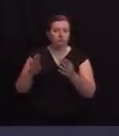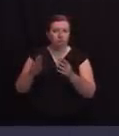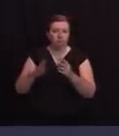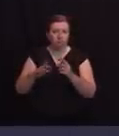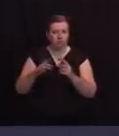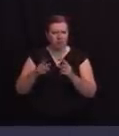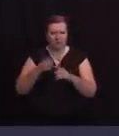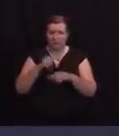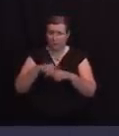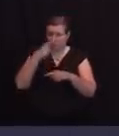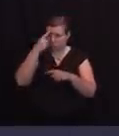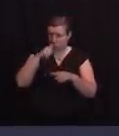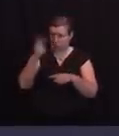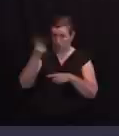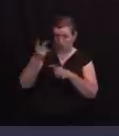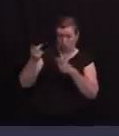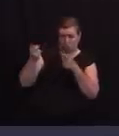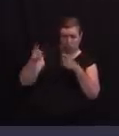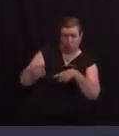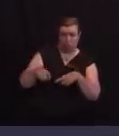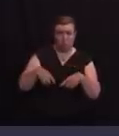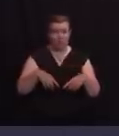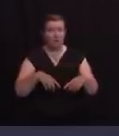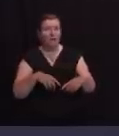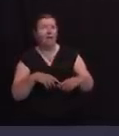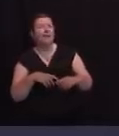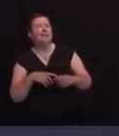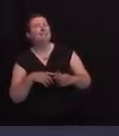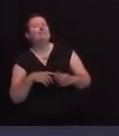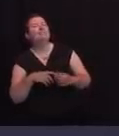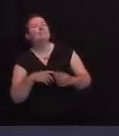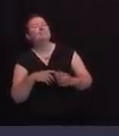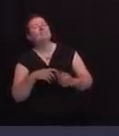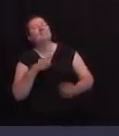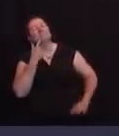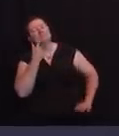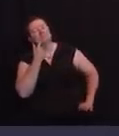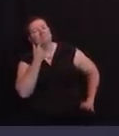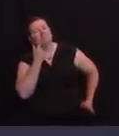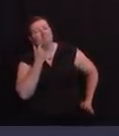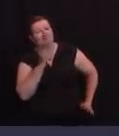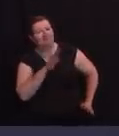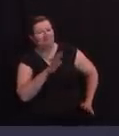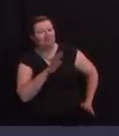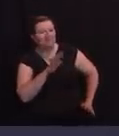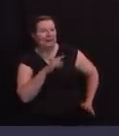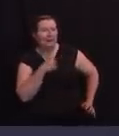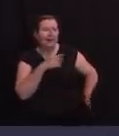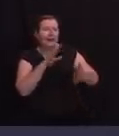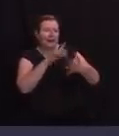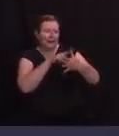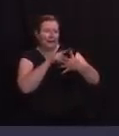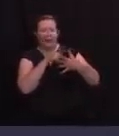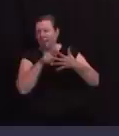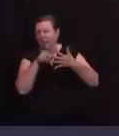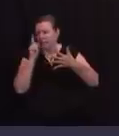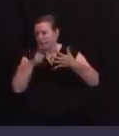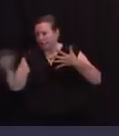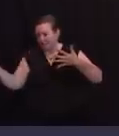let me start on that front and maybe ask them to take the lead on the health and medical stuff, then I'll come back on budget if that works.